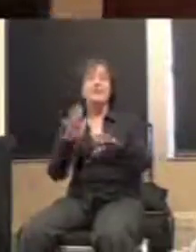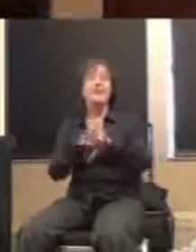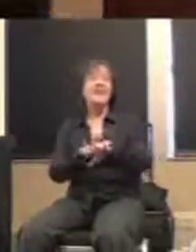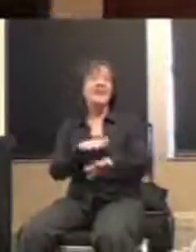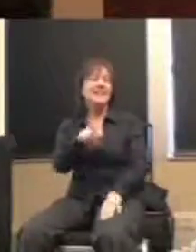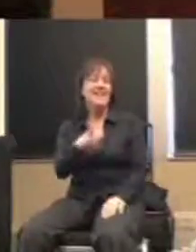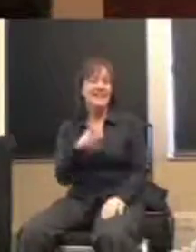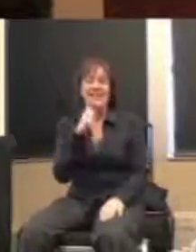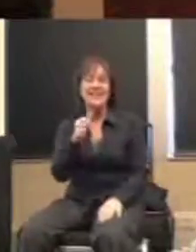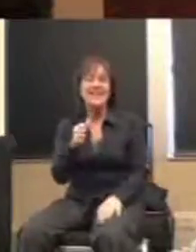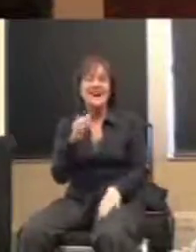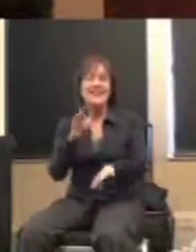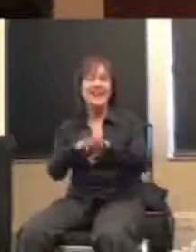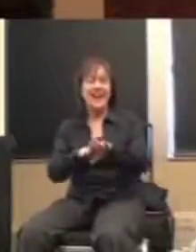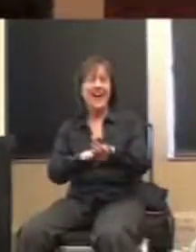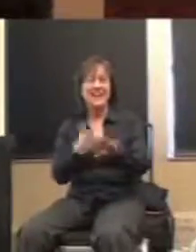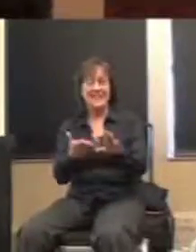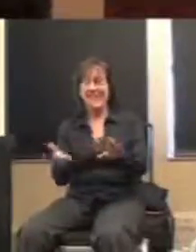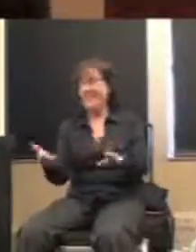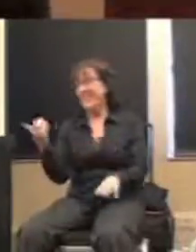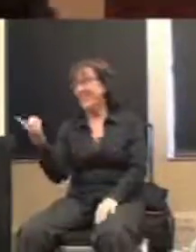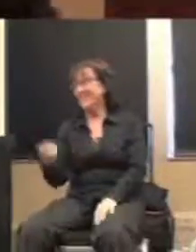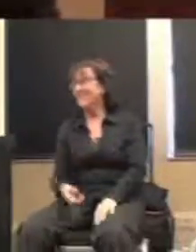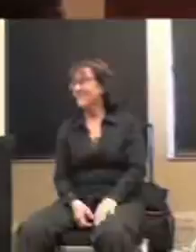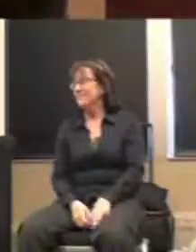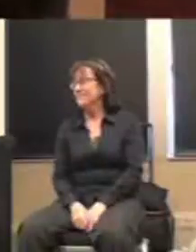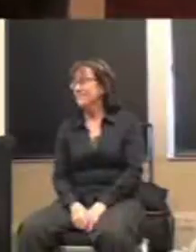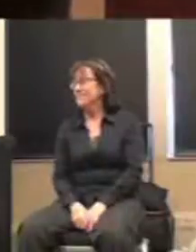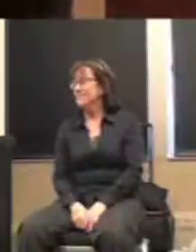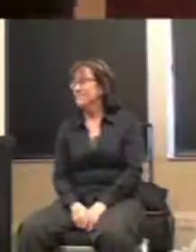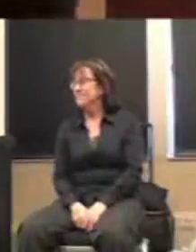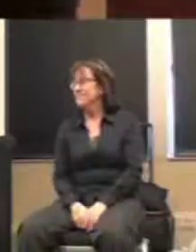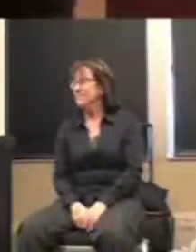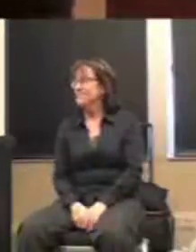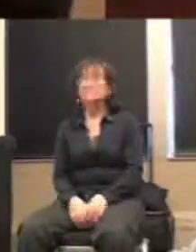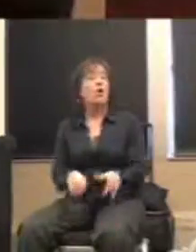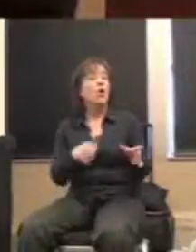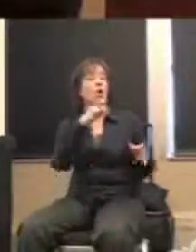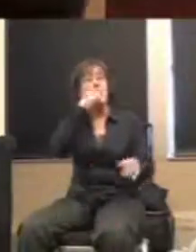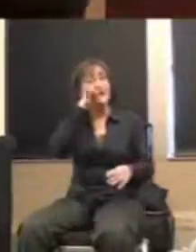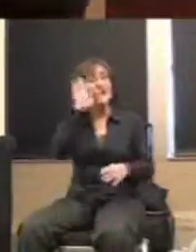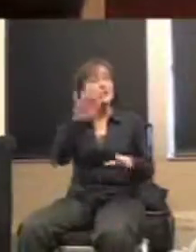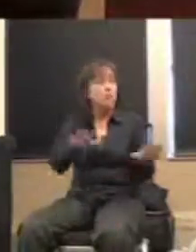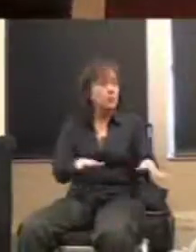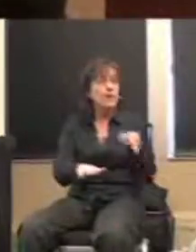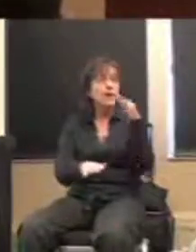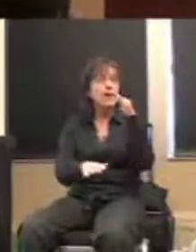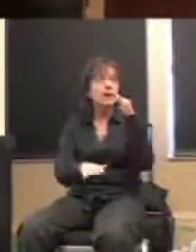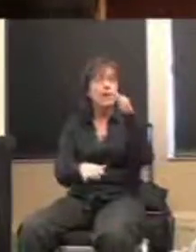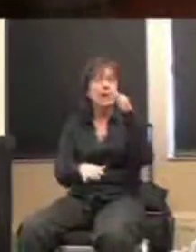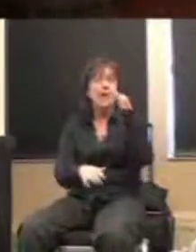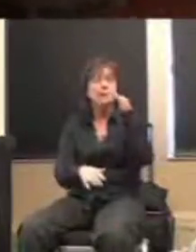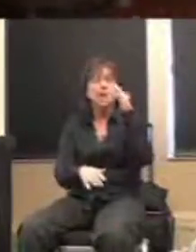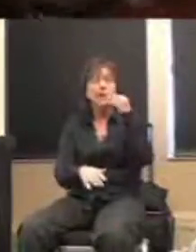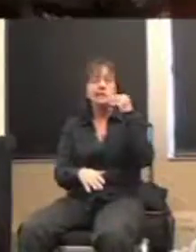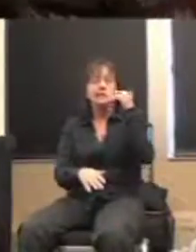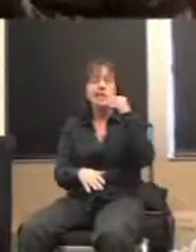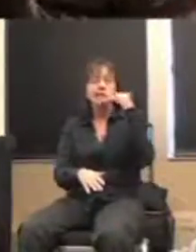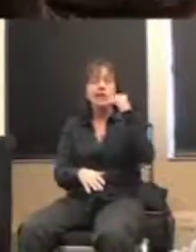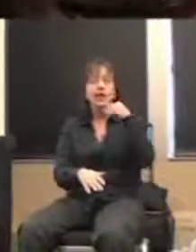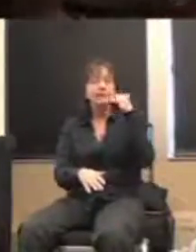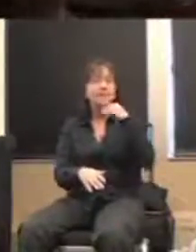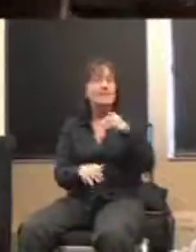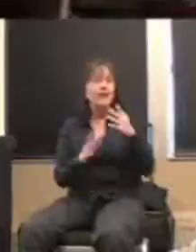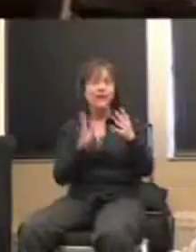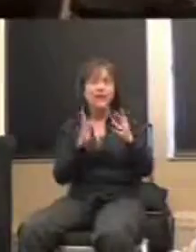not the surface. Yeah. And Yep. they'll chew them. Absolutely. Which is they'll a chew great 'em. sensory strategy to put Velcro underneath desks